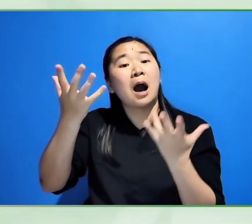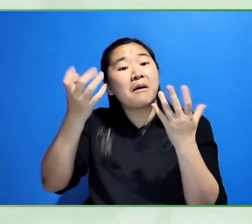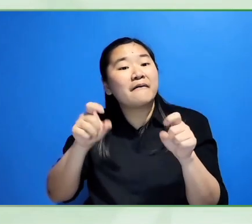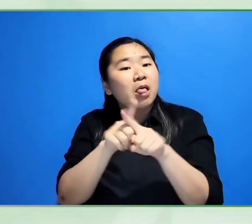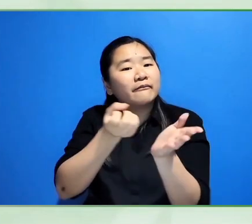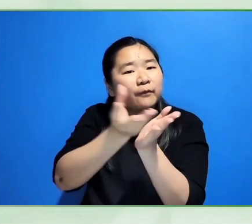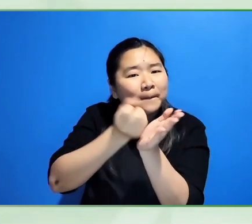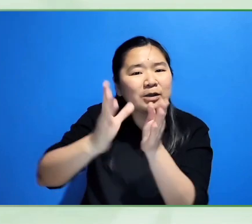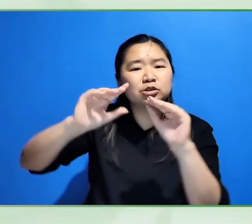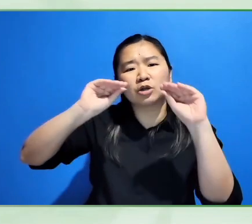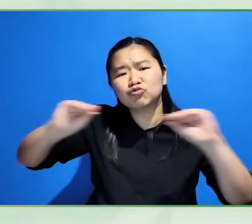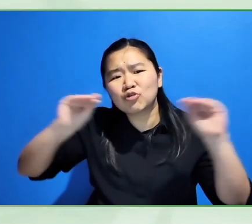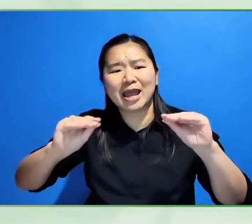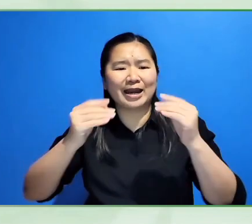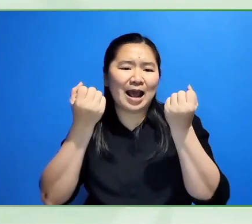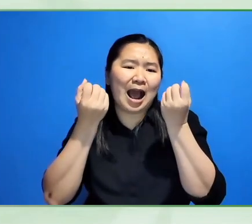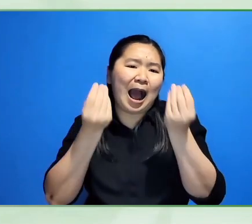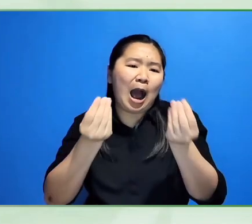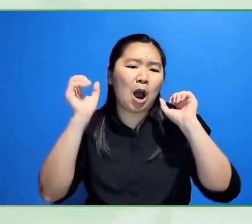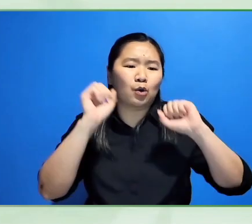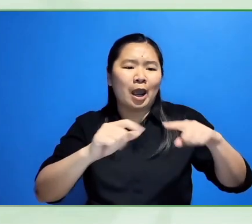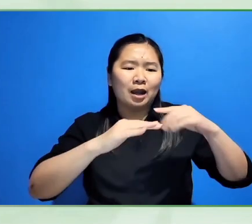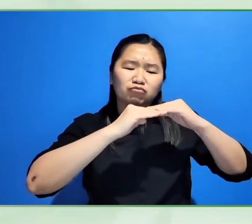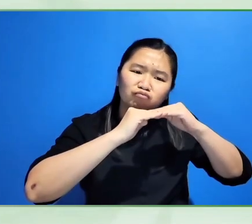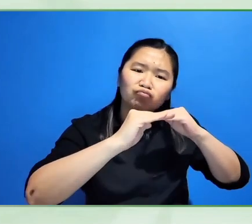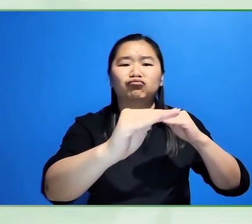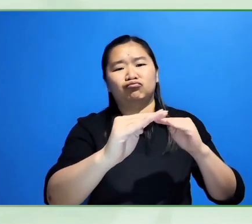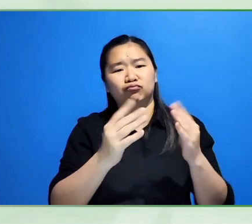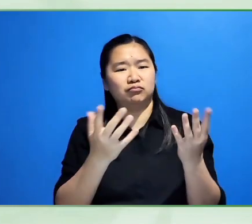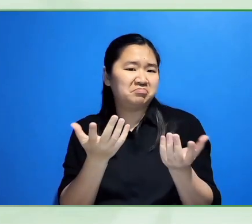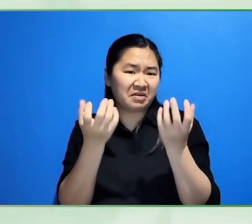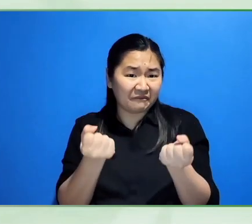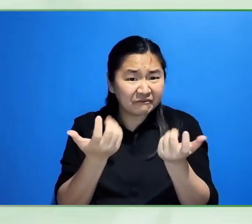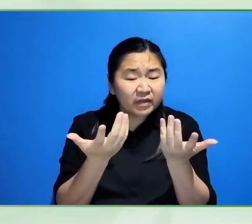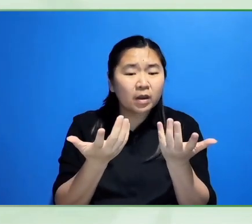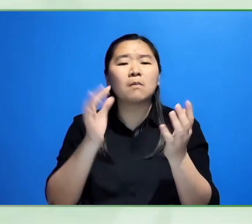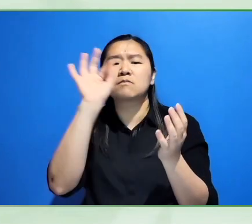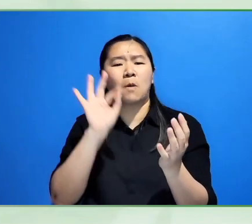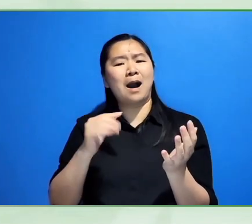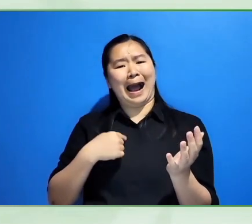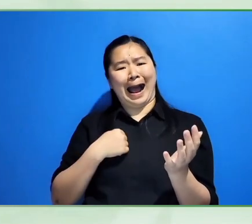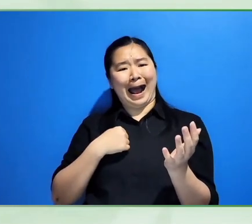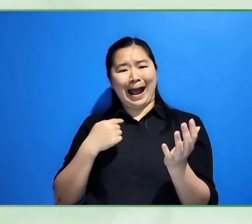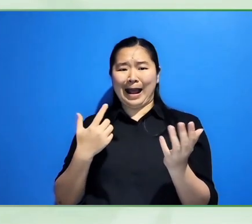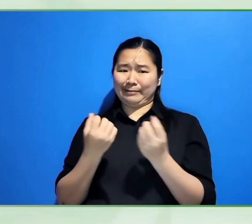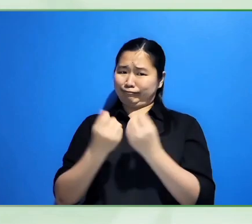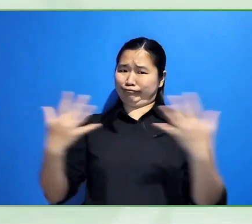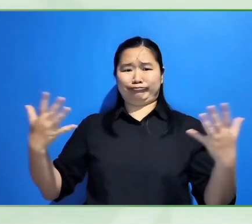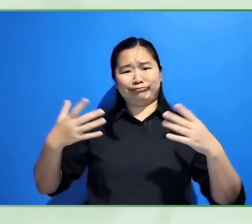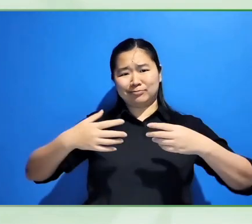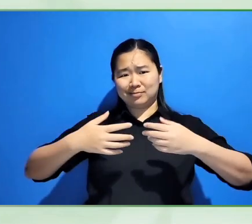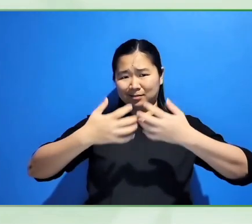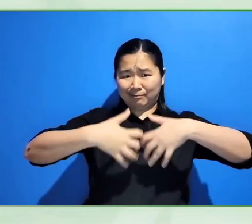to continue the recycling process? Thank you. These are great questions. The first